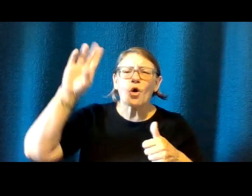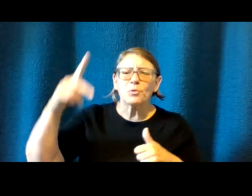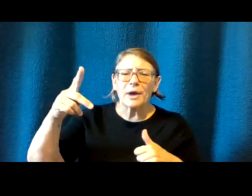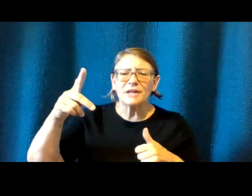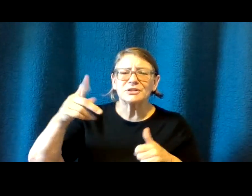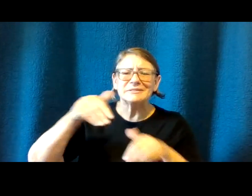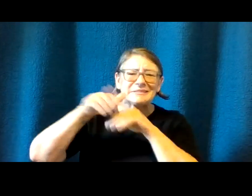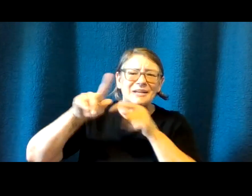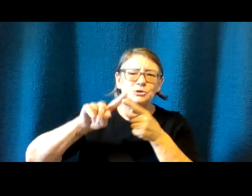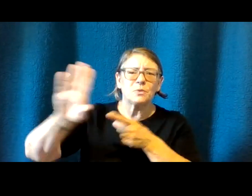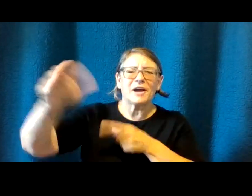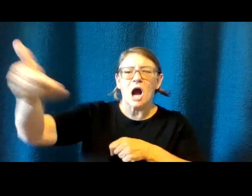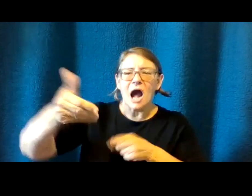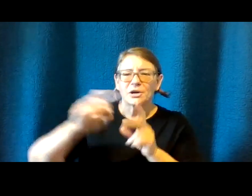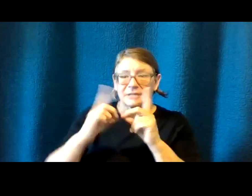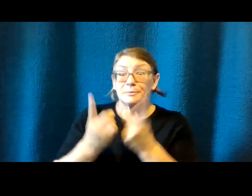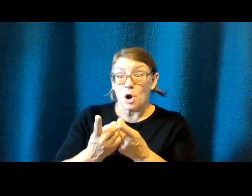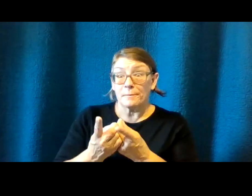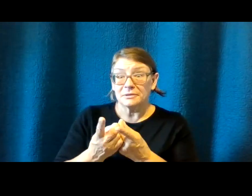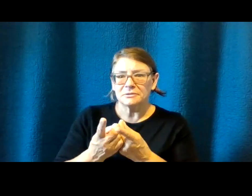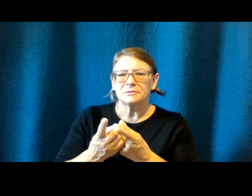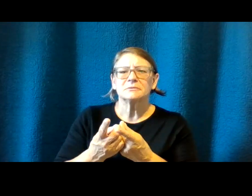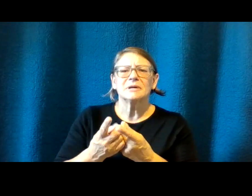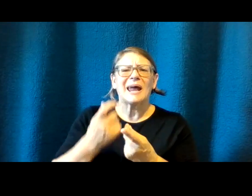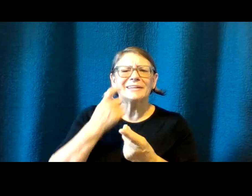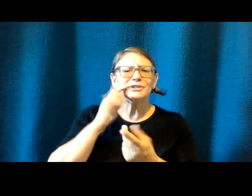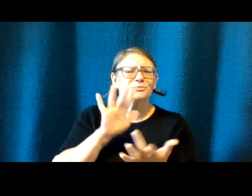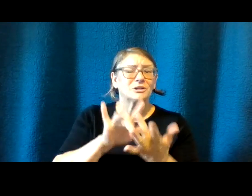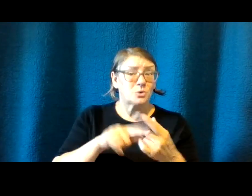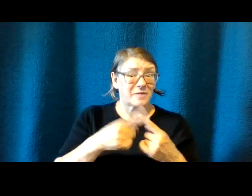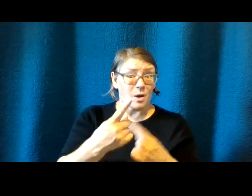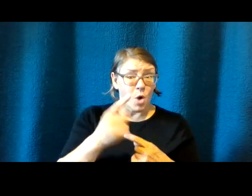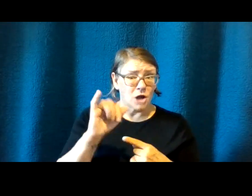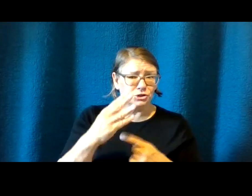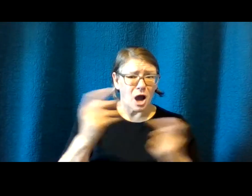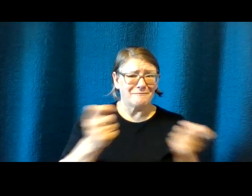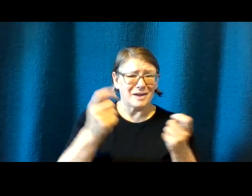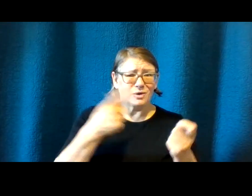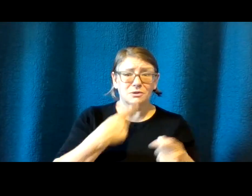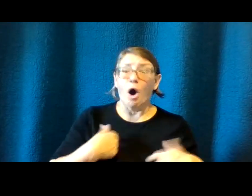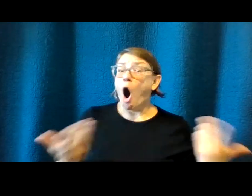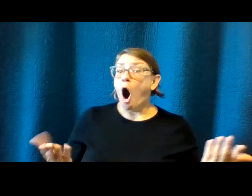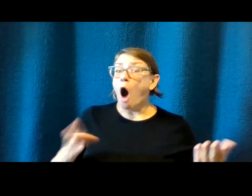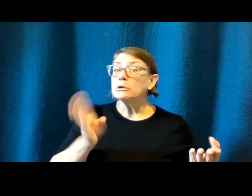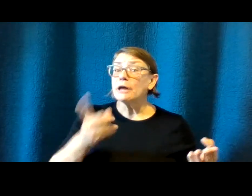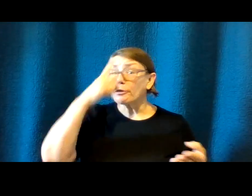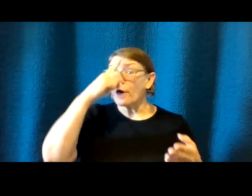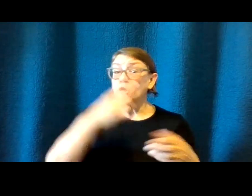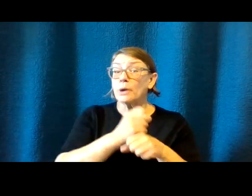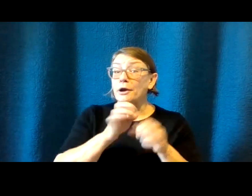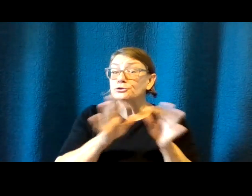hiring departments are. And again, like I said, when I just reached out to that one fair, they're like, it never even occurred to me. So